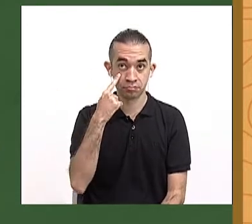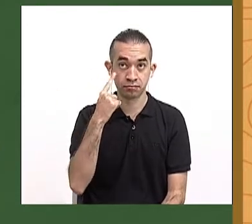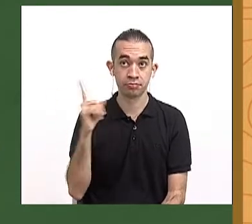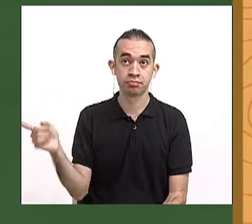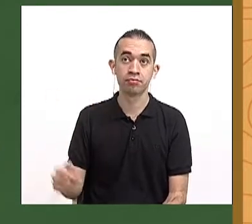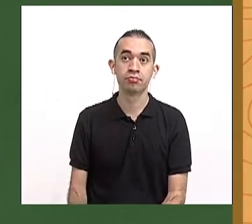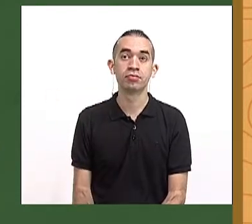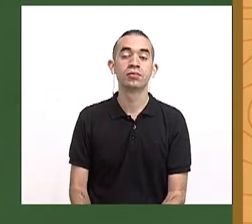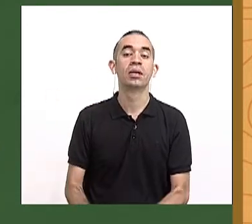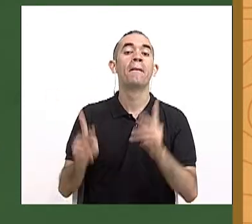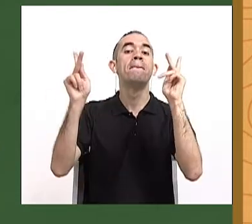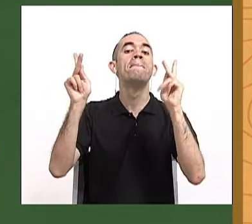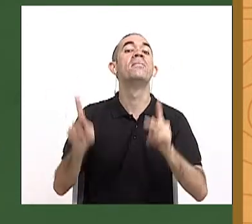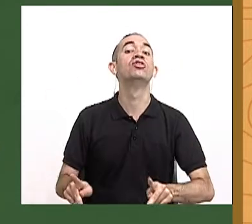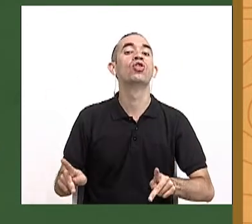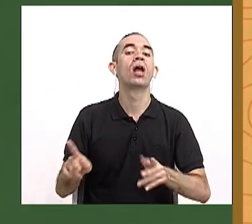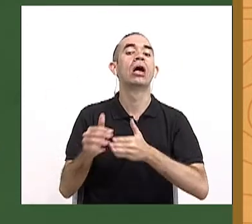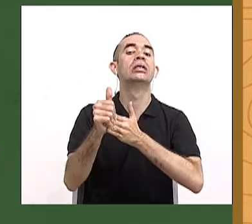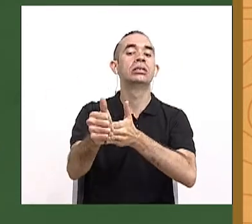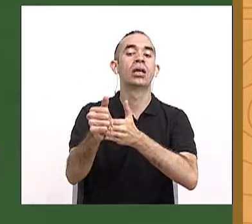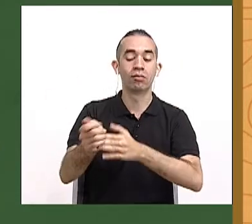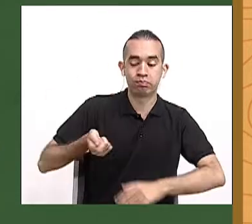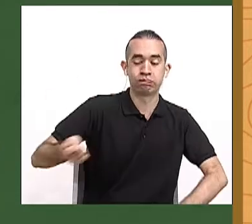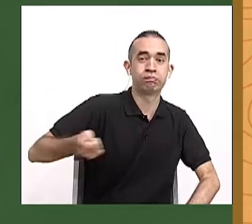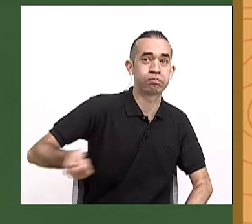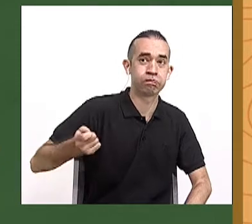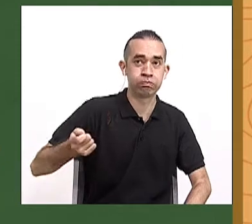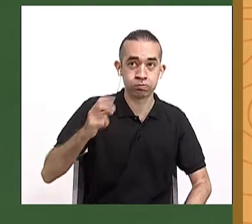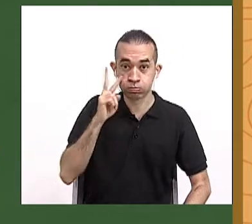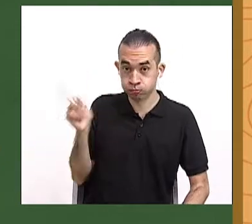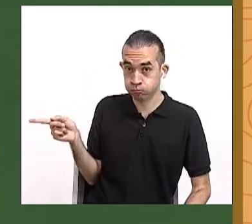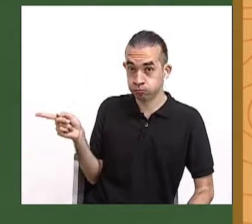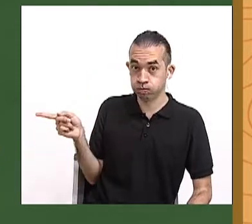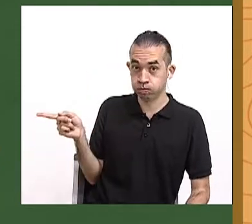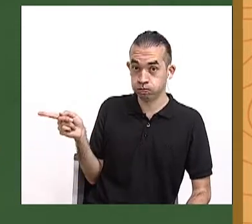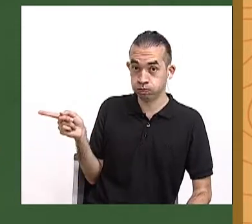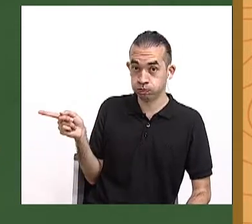Oxherd, the person who guides the ox cart, the driver, right?